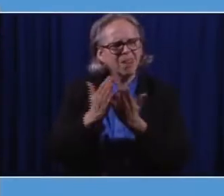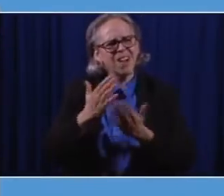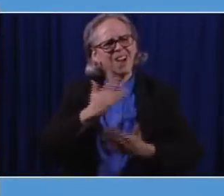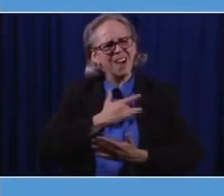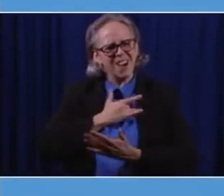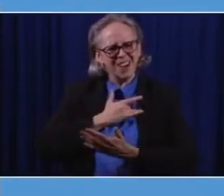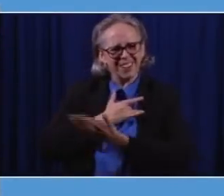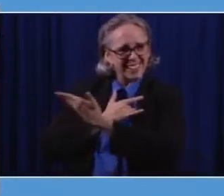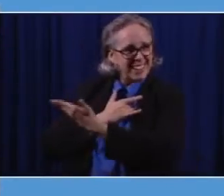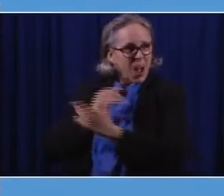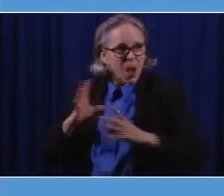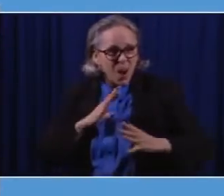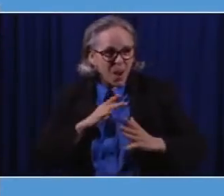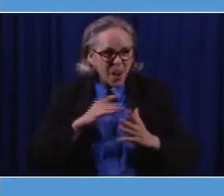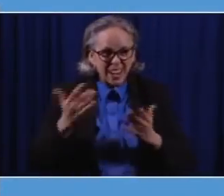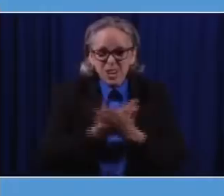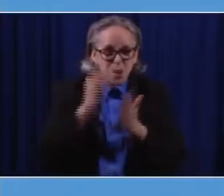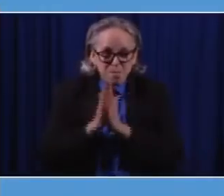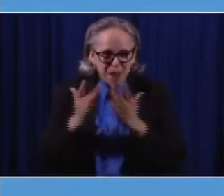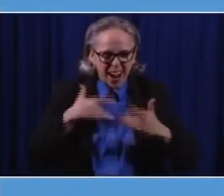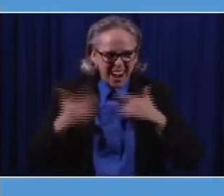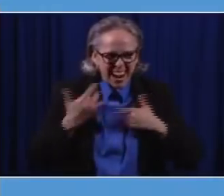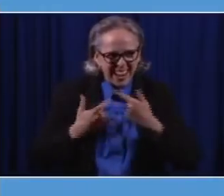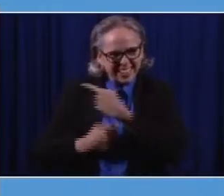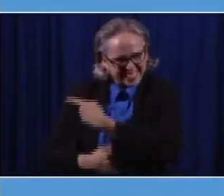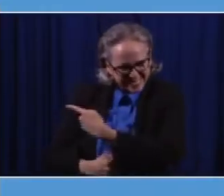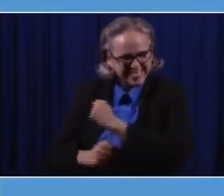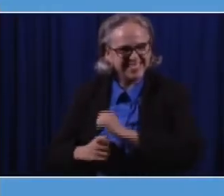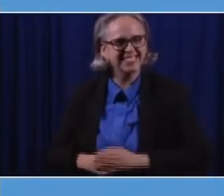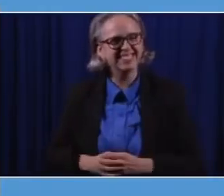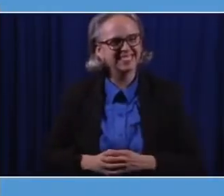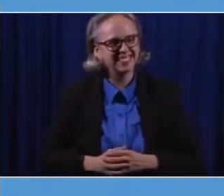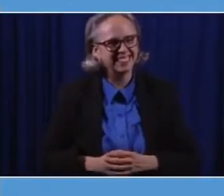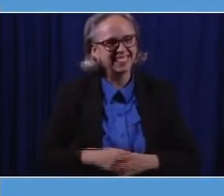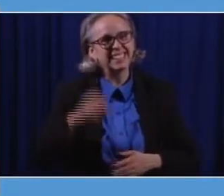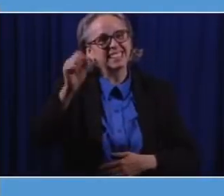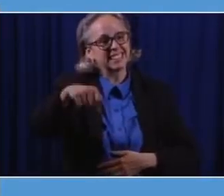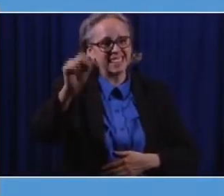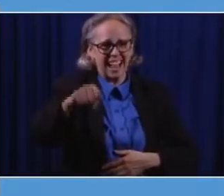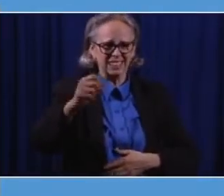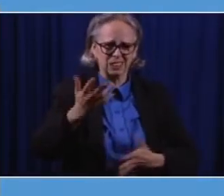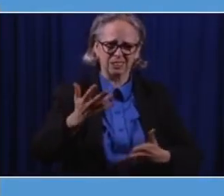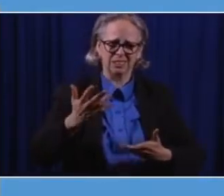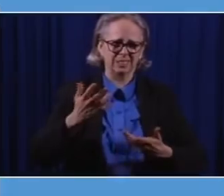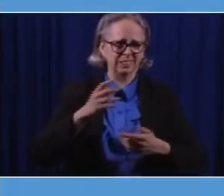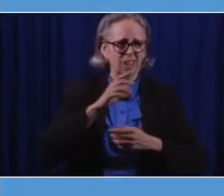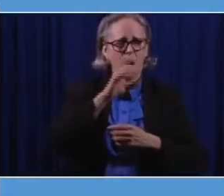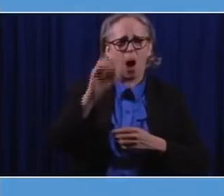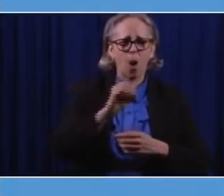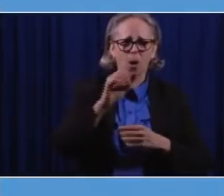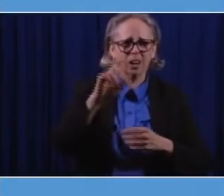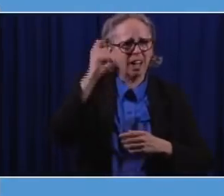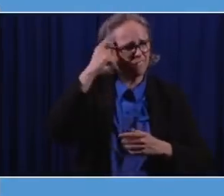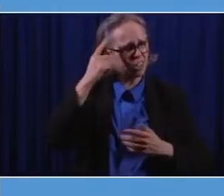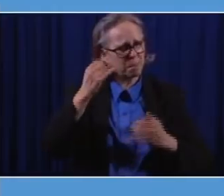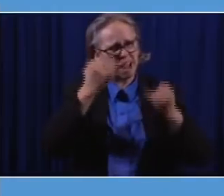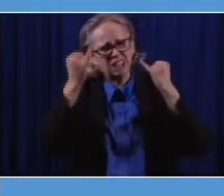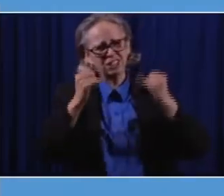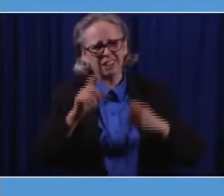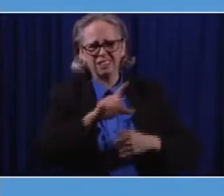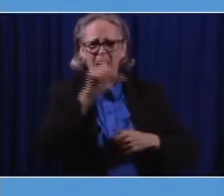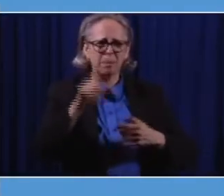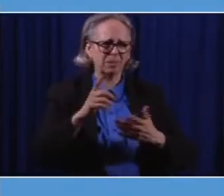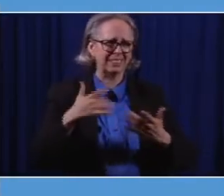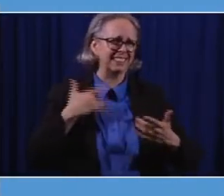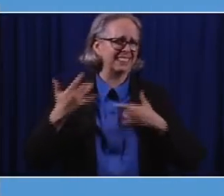new book again. It's definitely a privilege to be a partner with Ohio Governor's Imagination Library. What I really appreciate